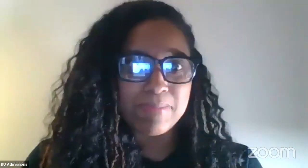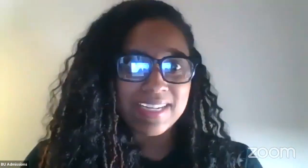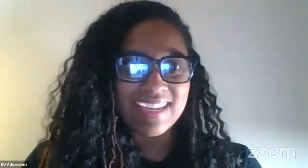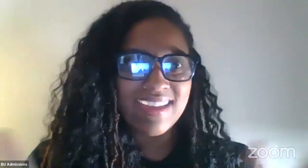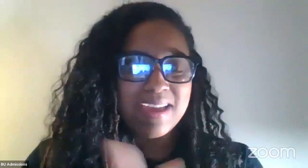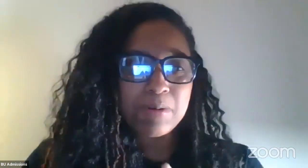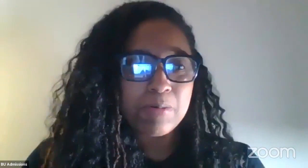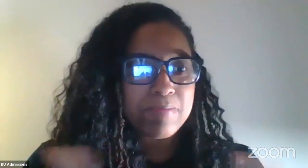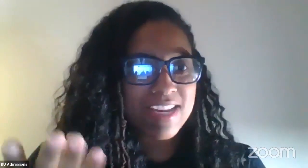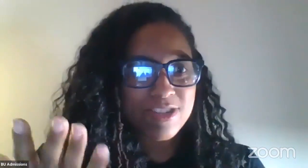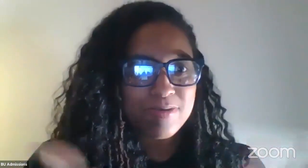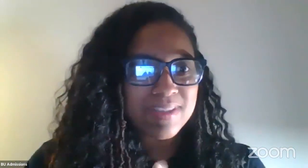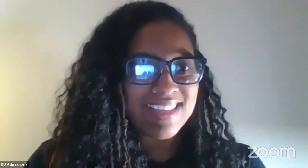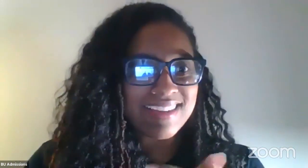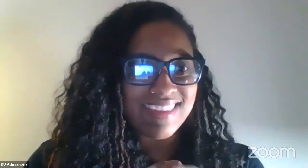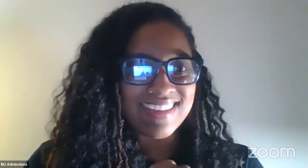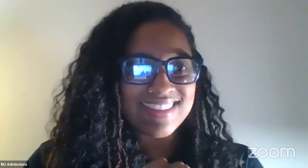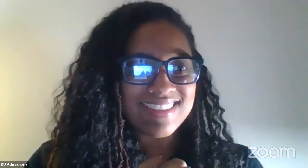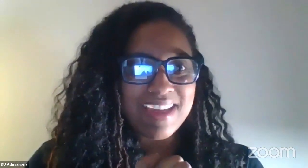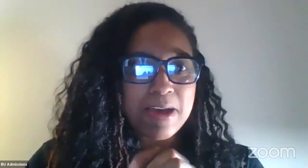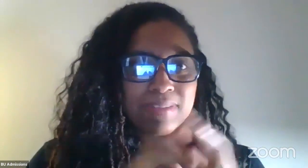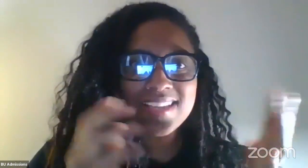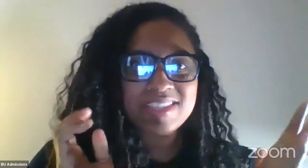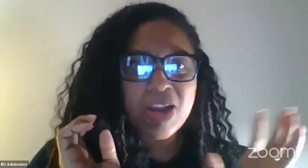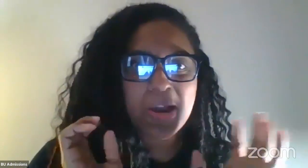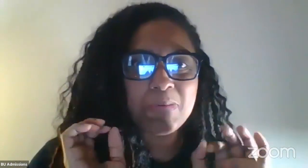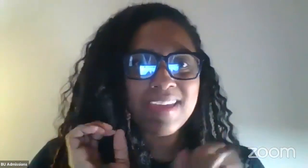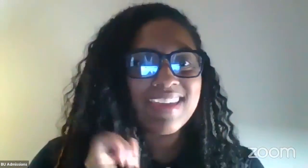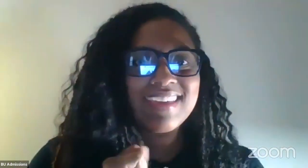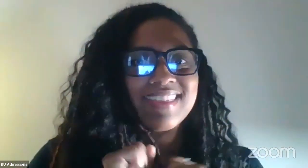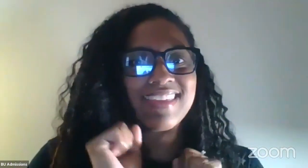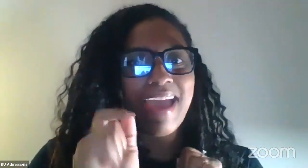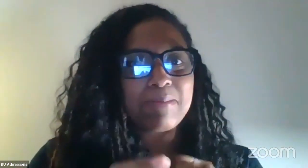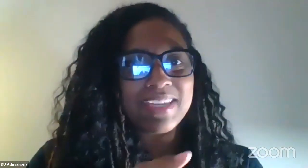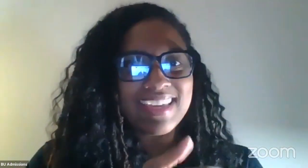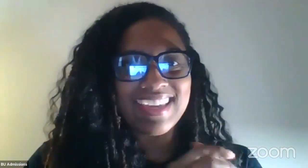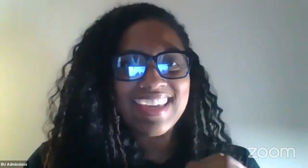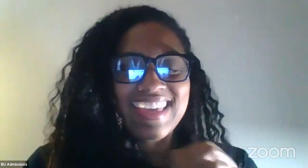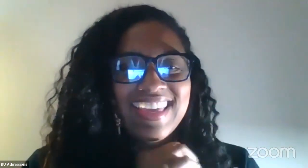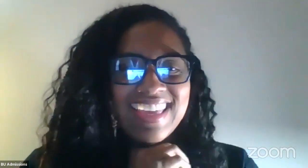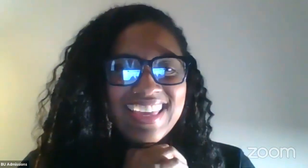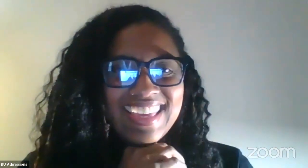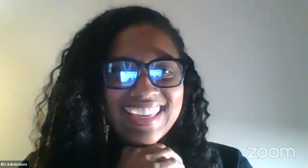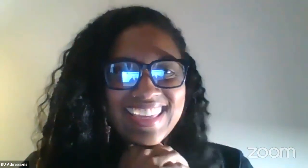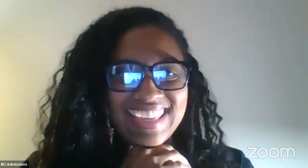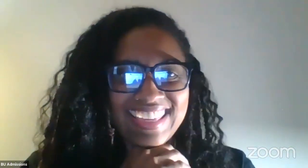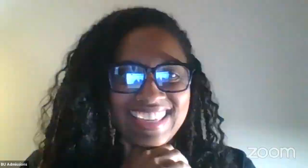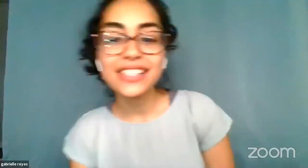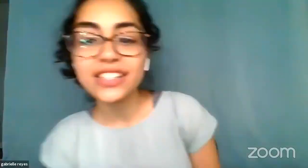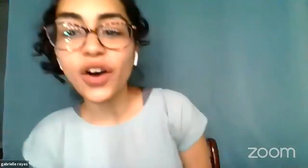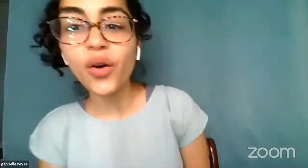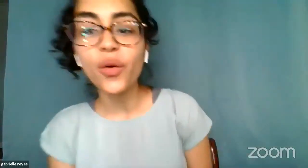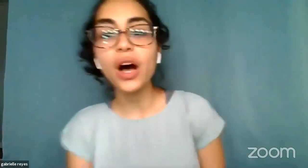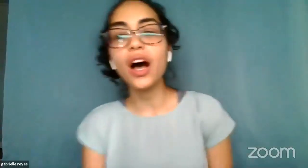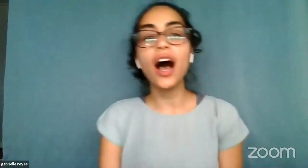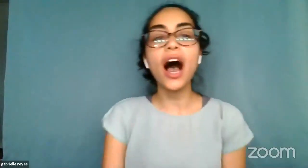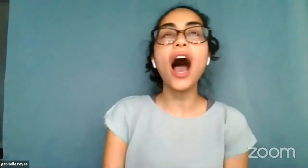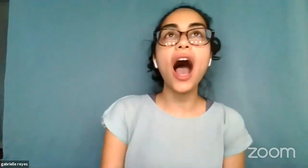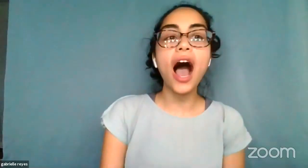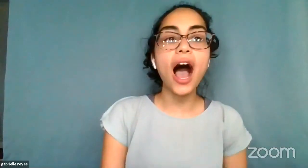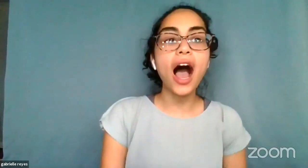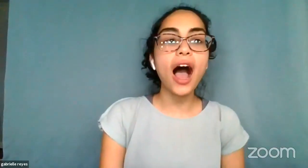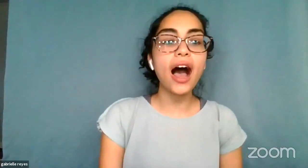come to everybody. But what made you select this? Let's start with Gabby. Yeah,